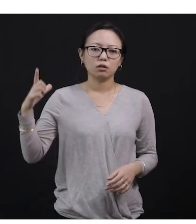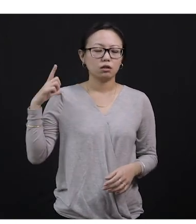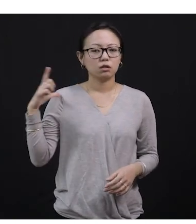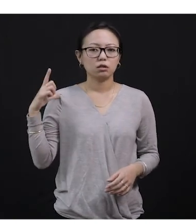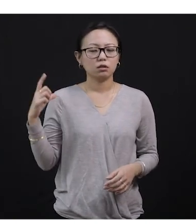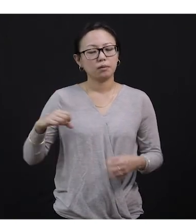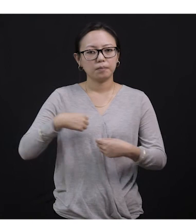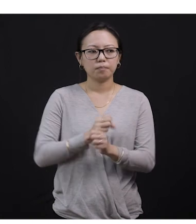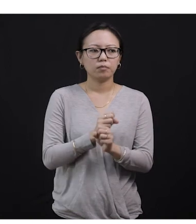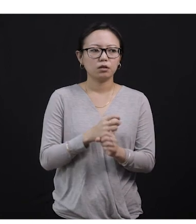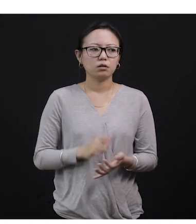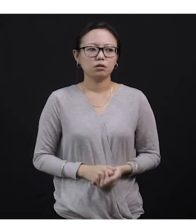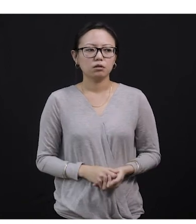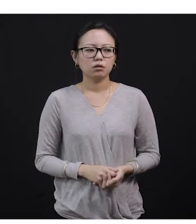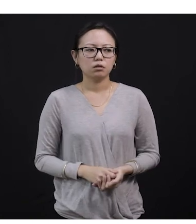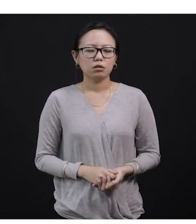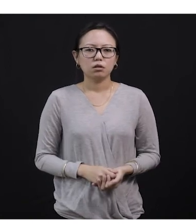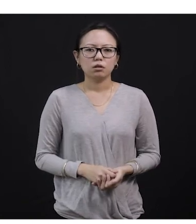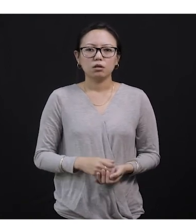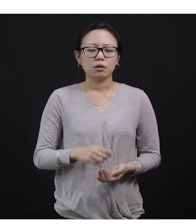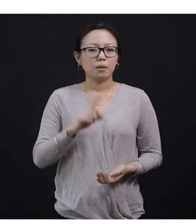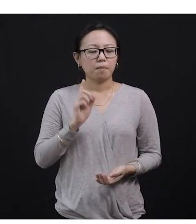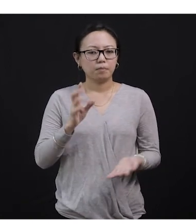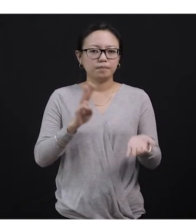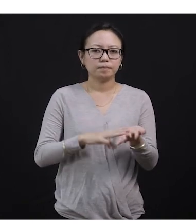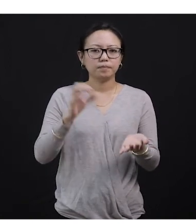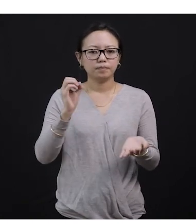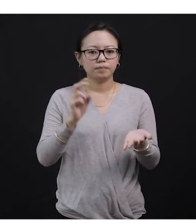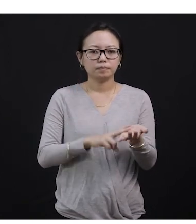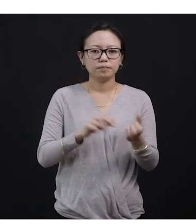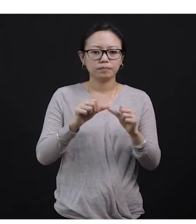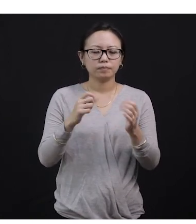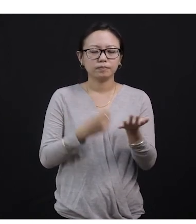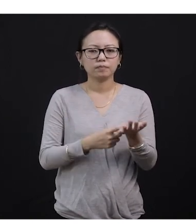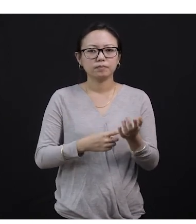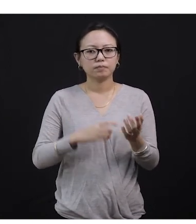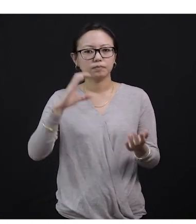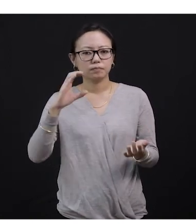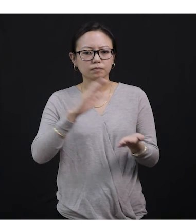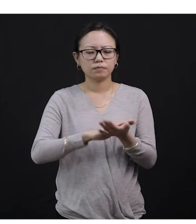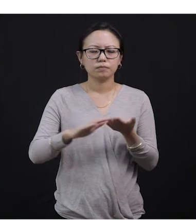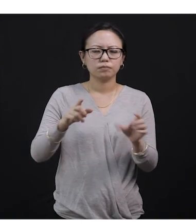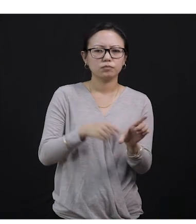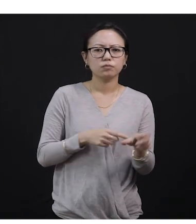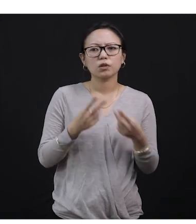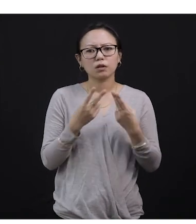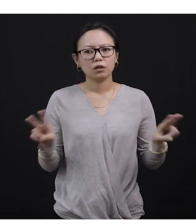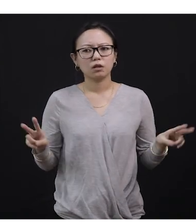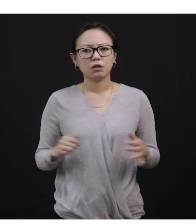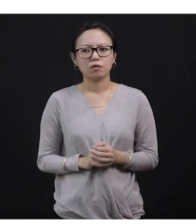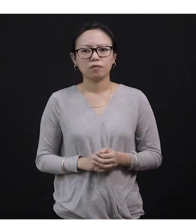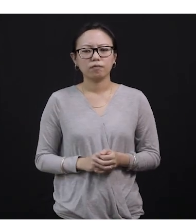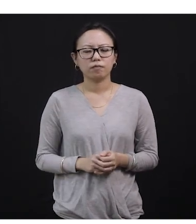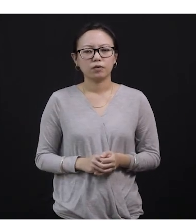government, they choose only the powerful ones, and the son of the king, the son of the king